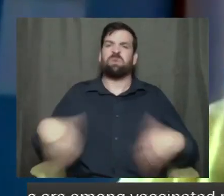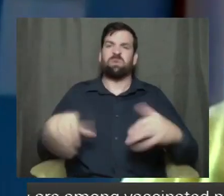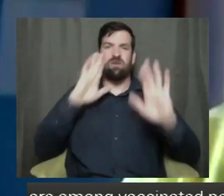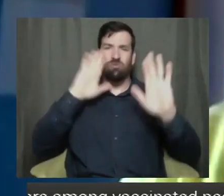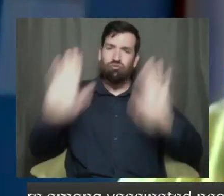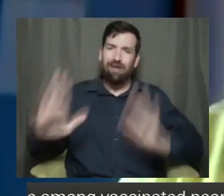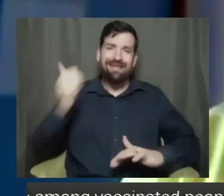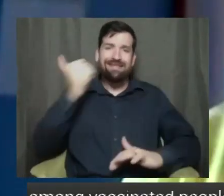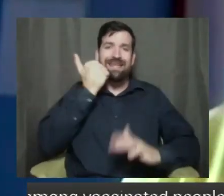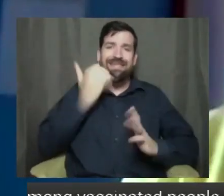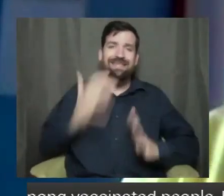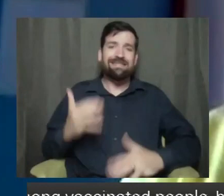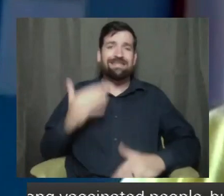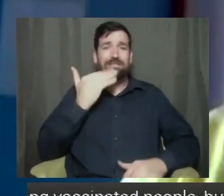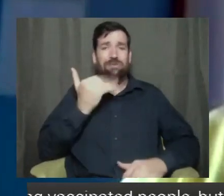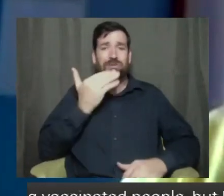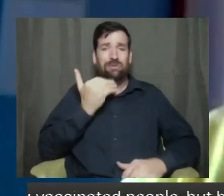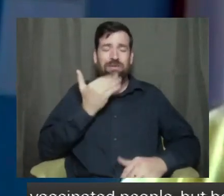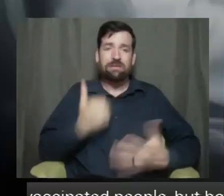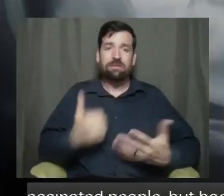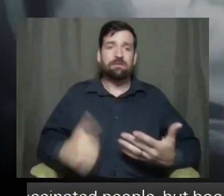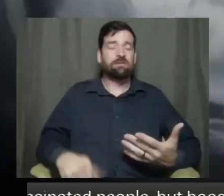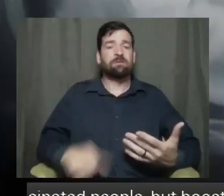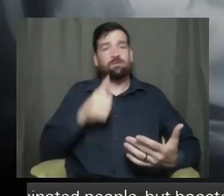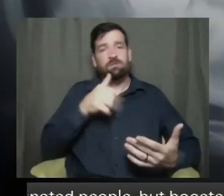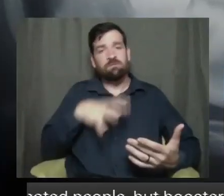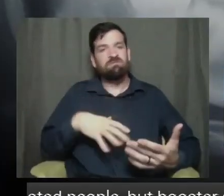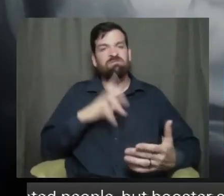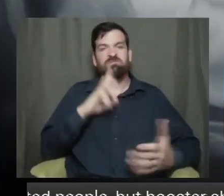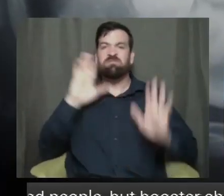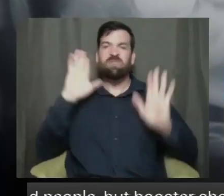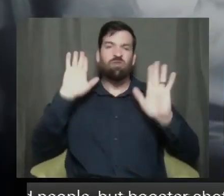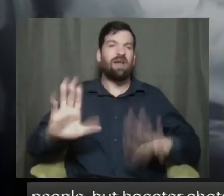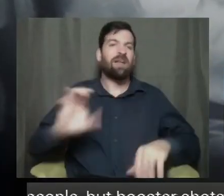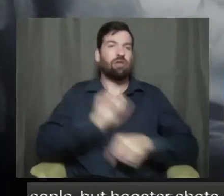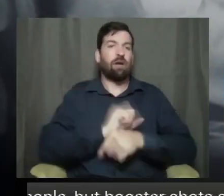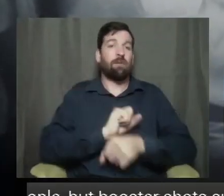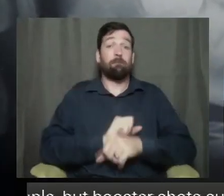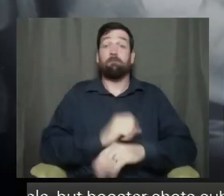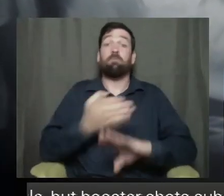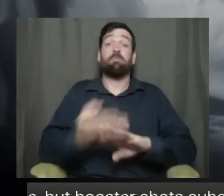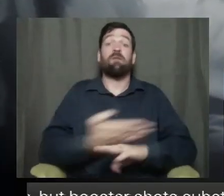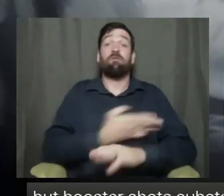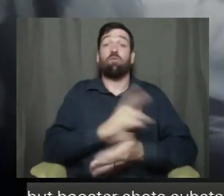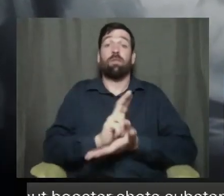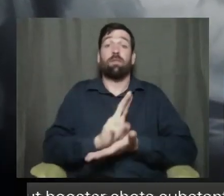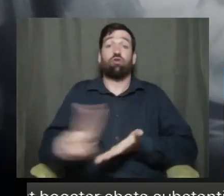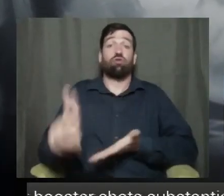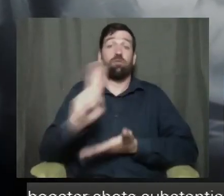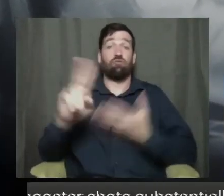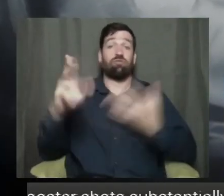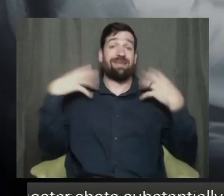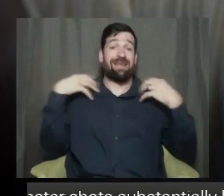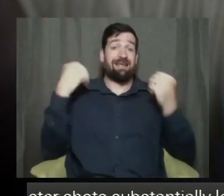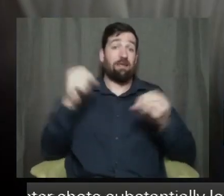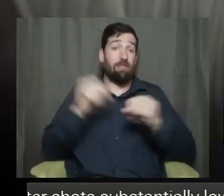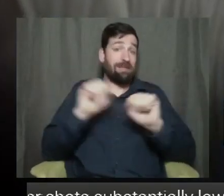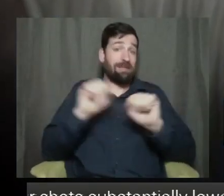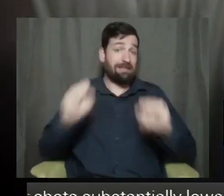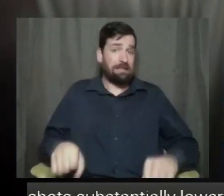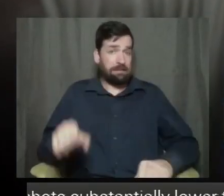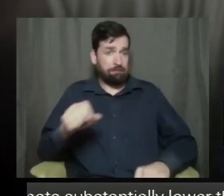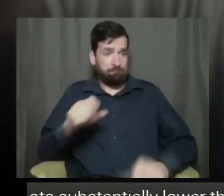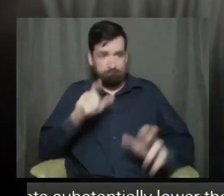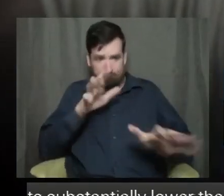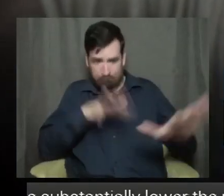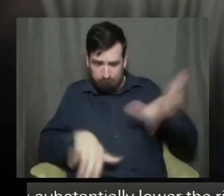She just did a bang-up job. But before the University of Kansas Health System dentist would even touch Terry's teeth, Dr.